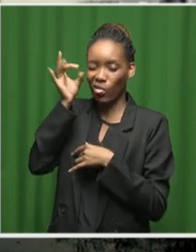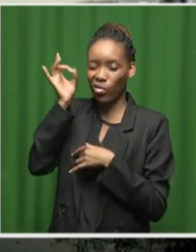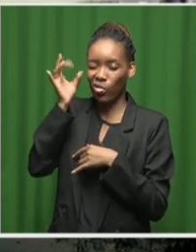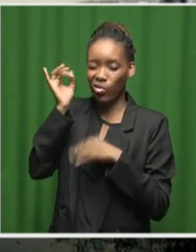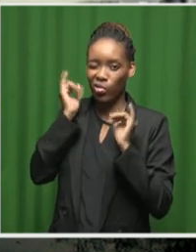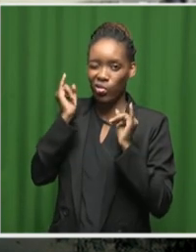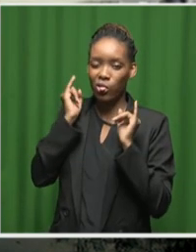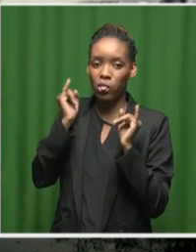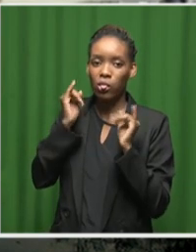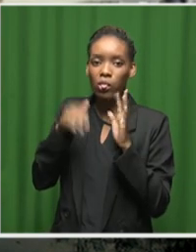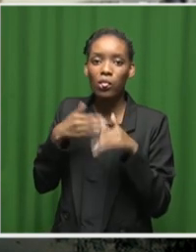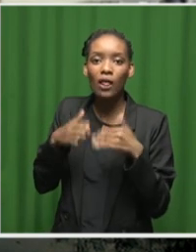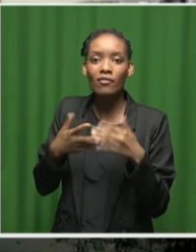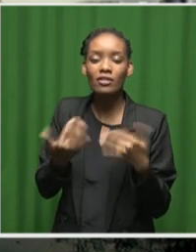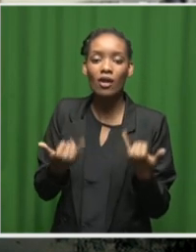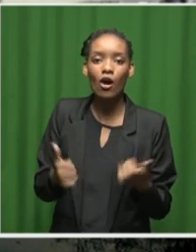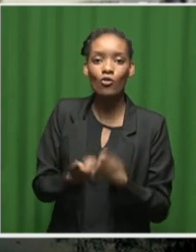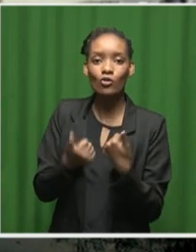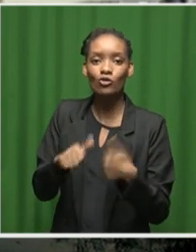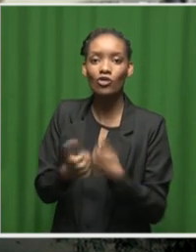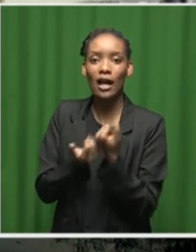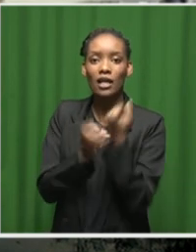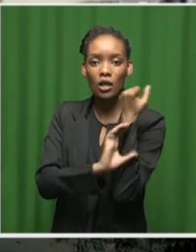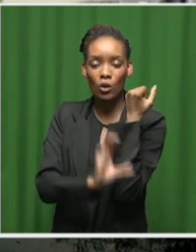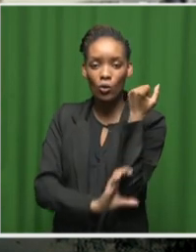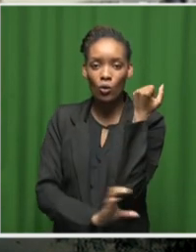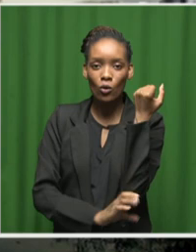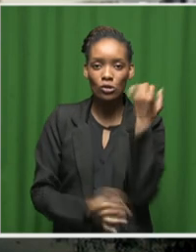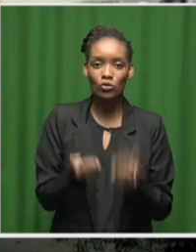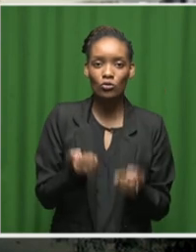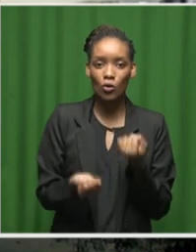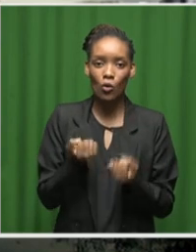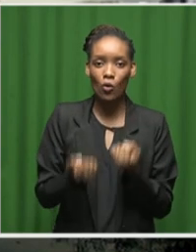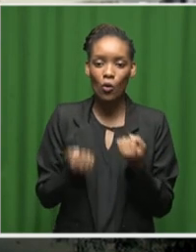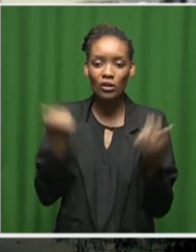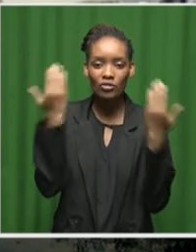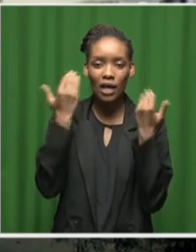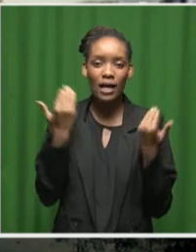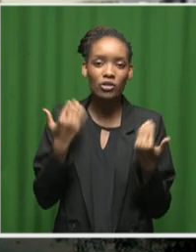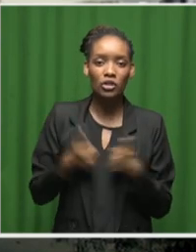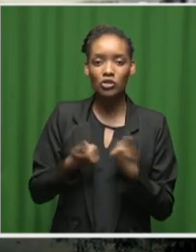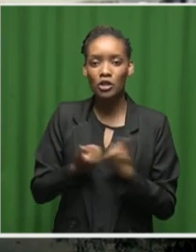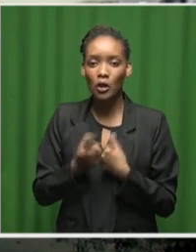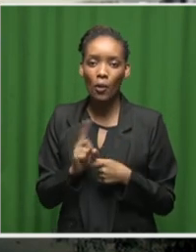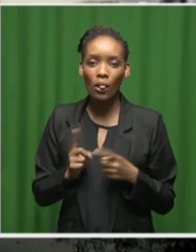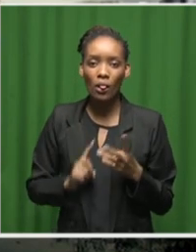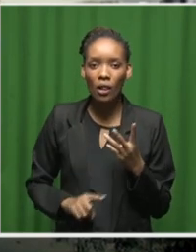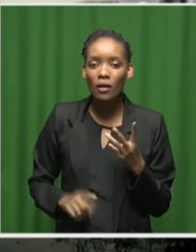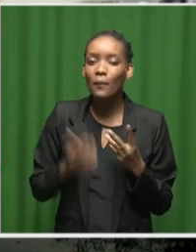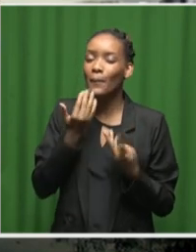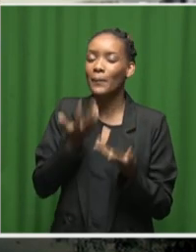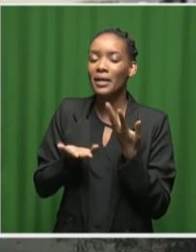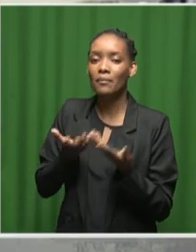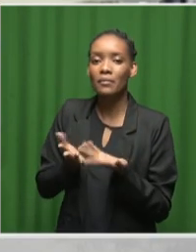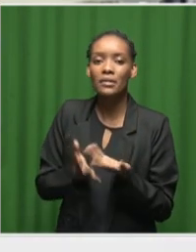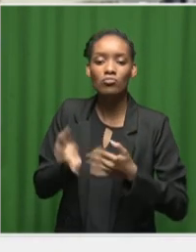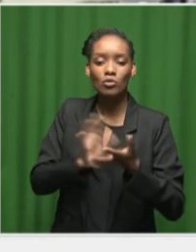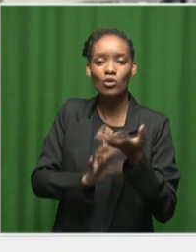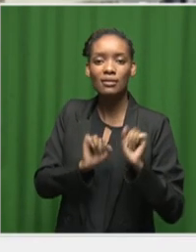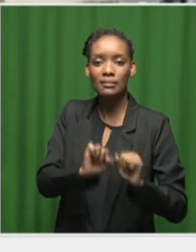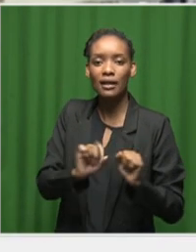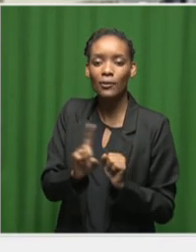his road to becoming the judge of a constitutional court. Perhaps you can tell us a little bit more about his life and how it's outlined in